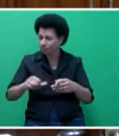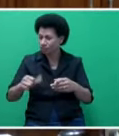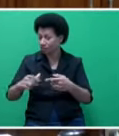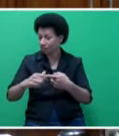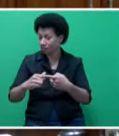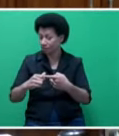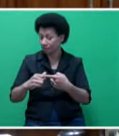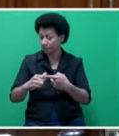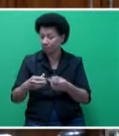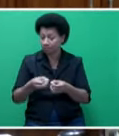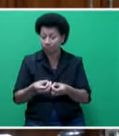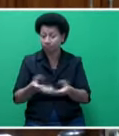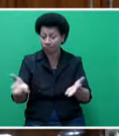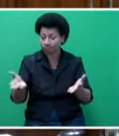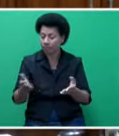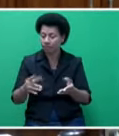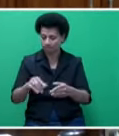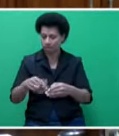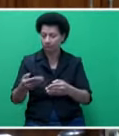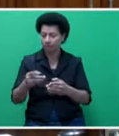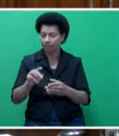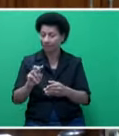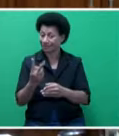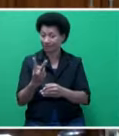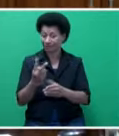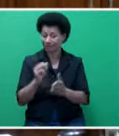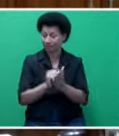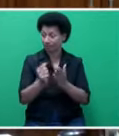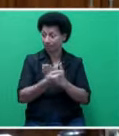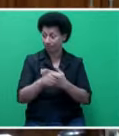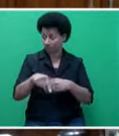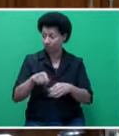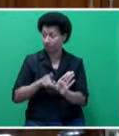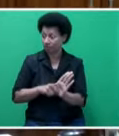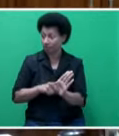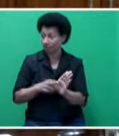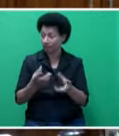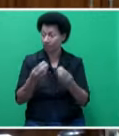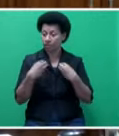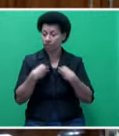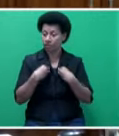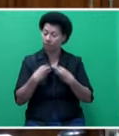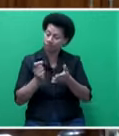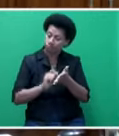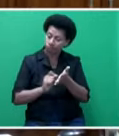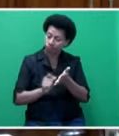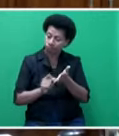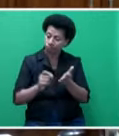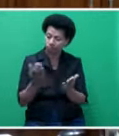the Ministry from 2nd to 21st of September this year, we also received written submissions early on